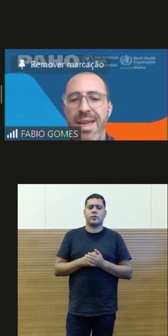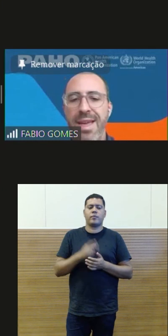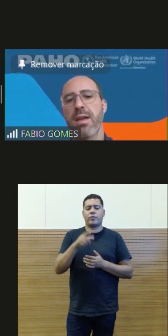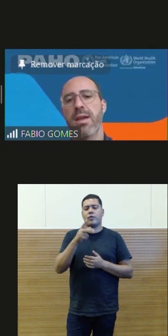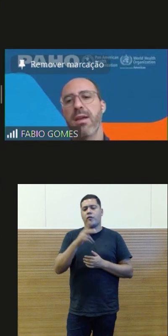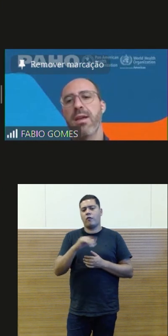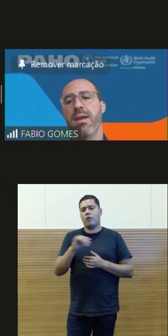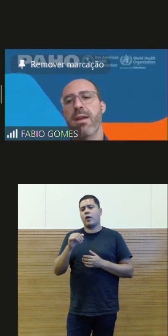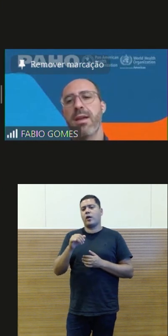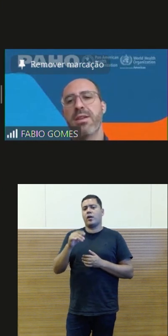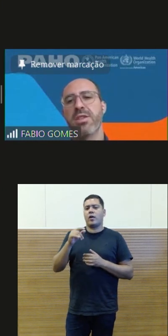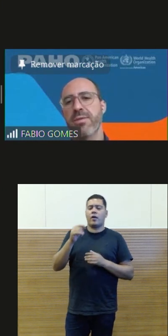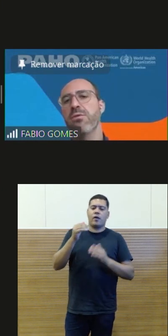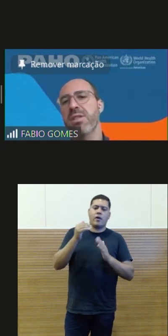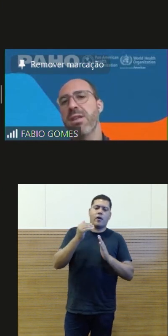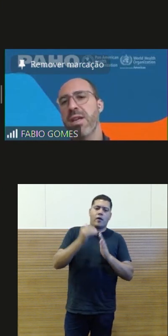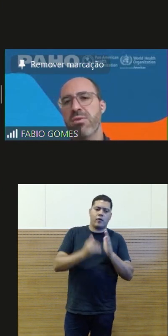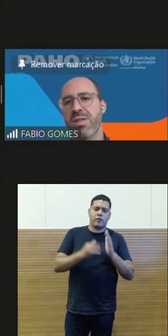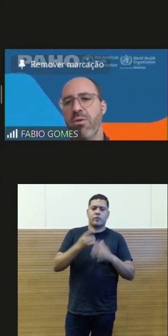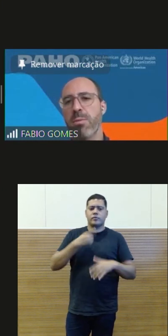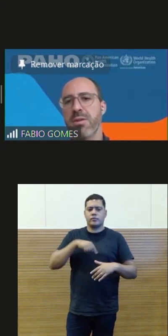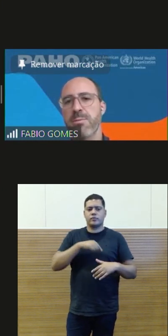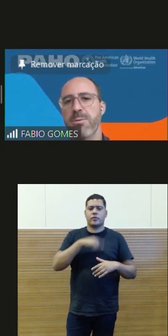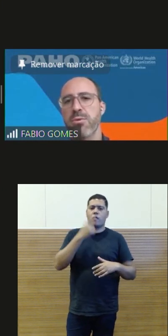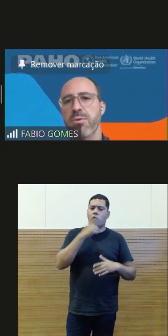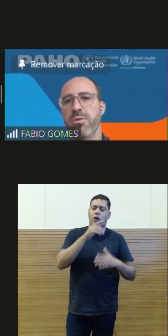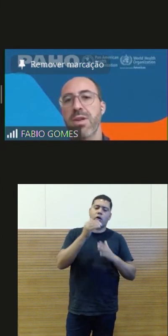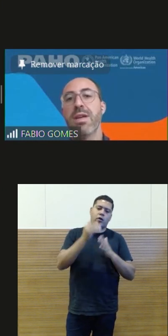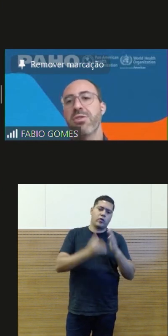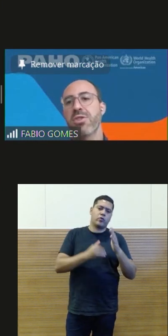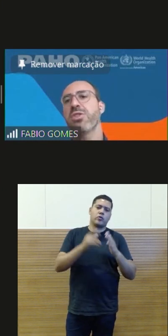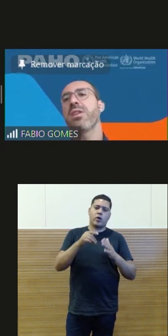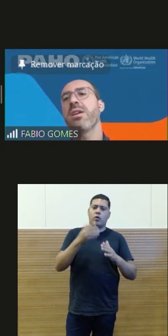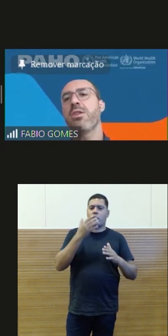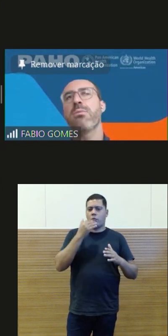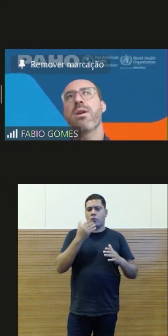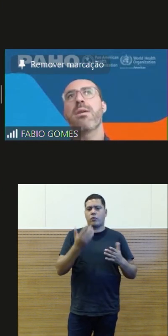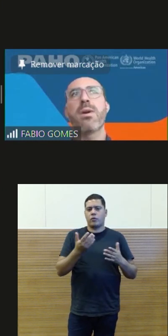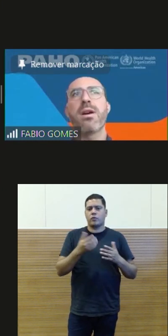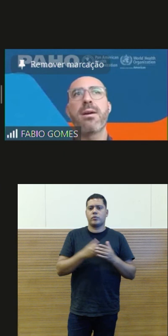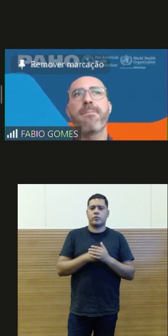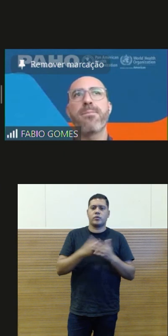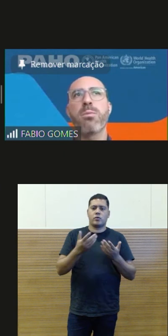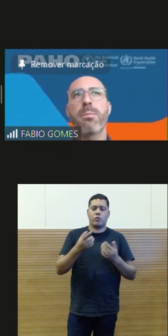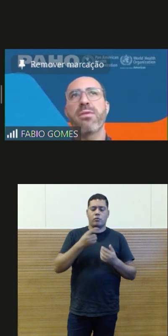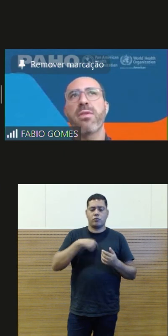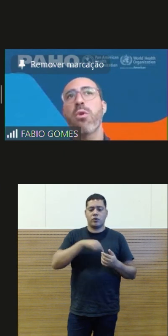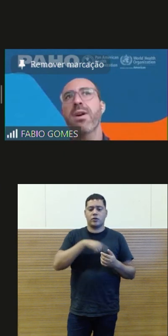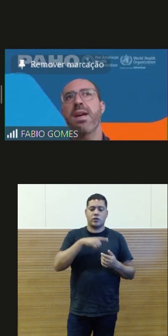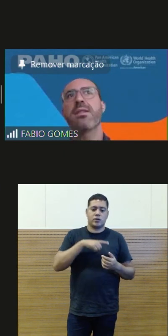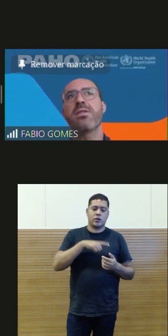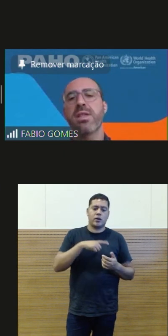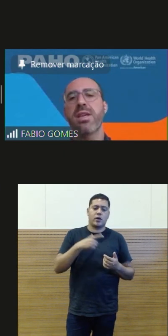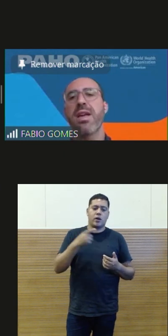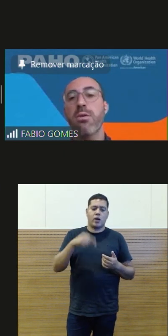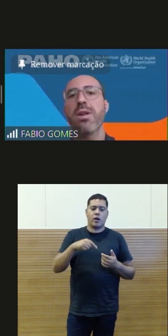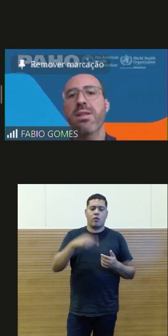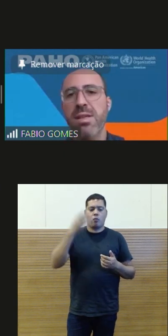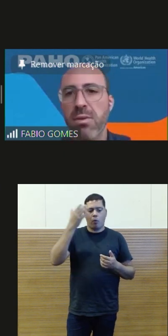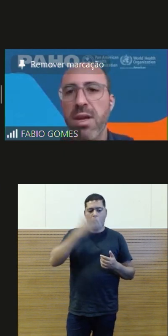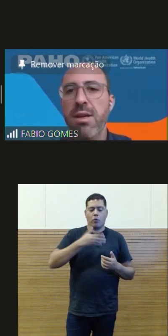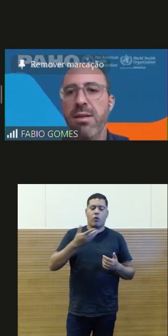in Chile, will reduce. We can reduce these products,